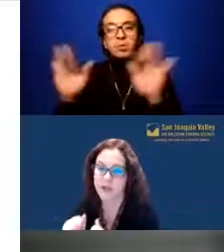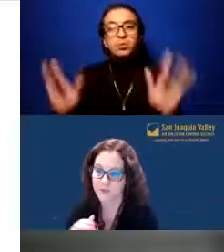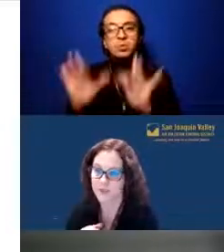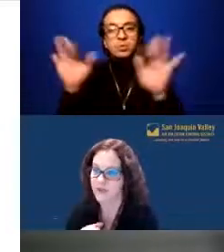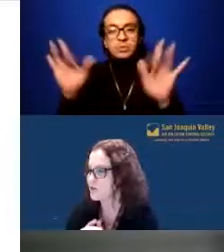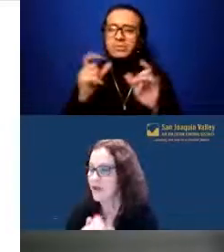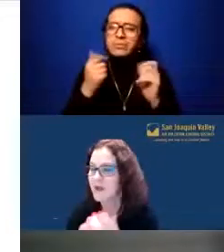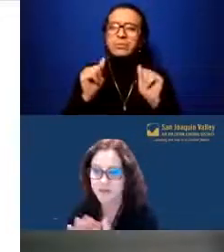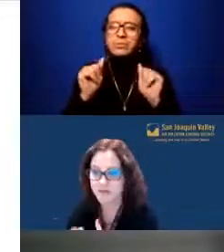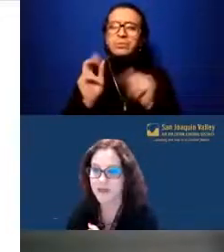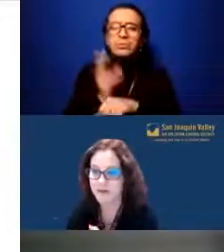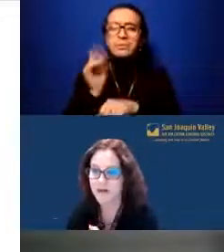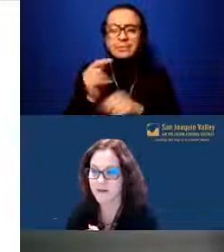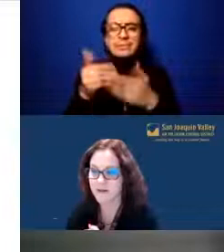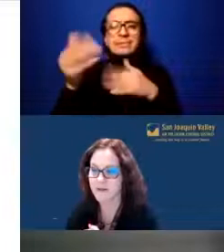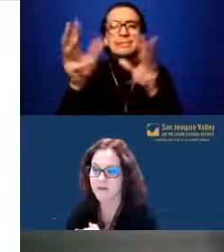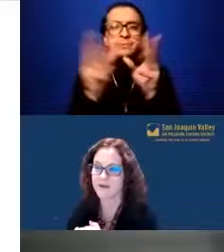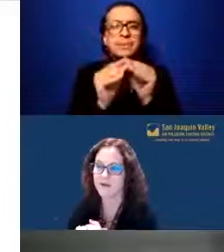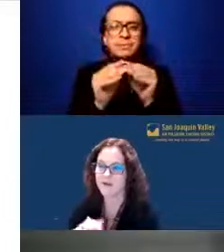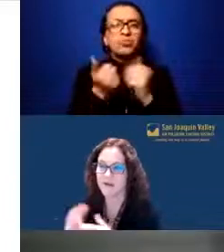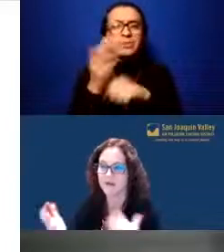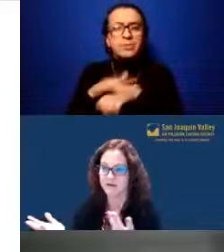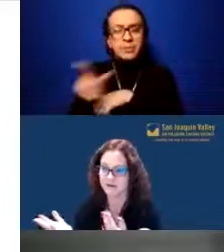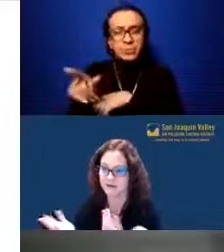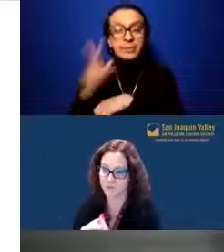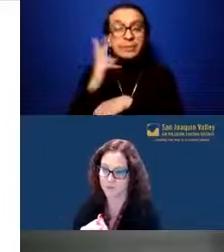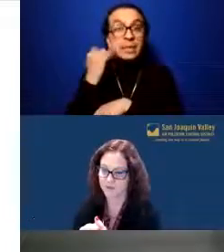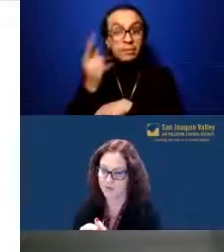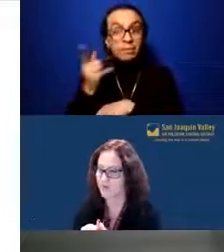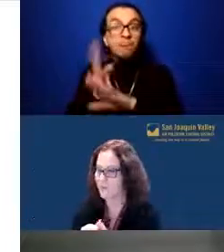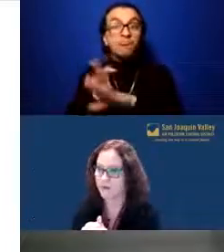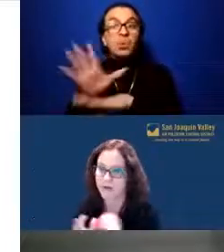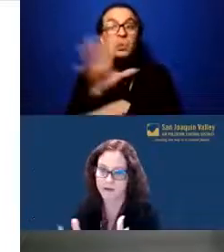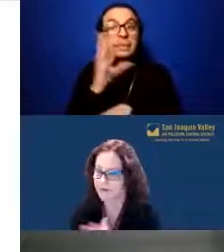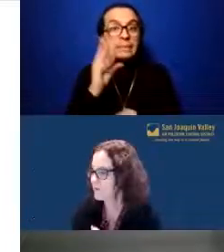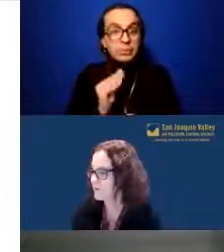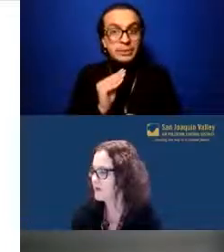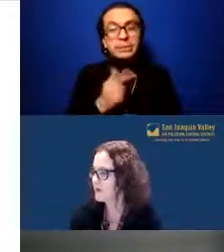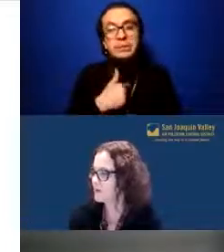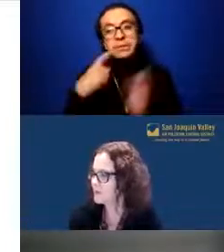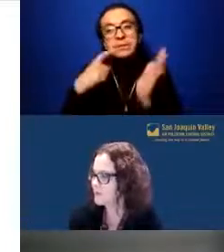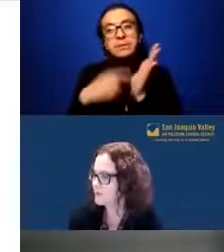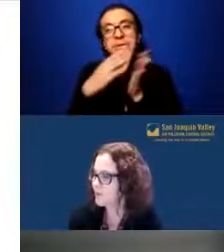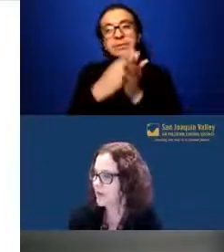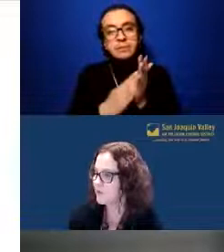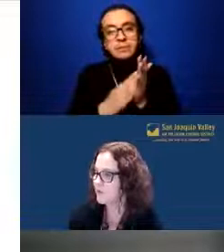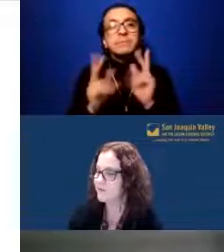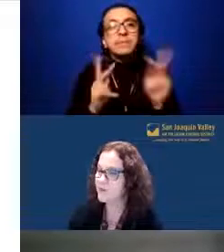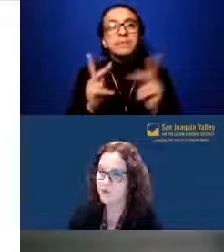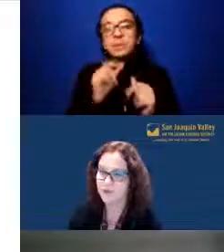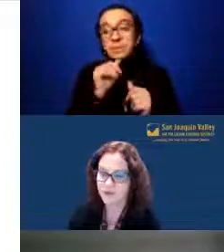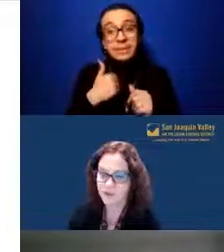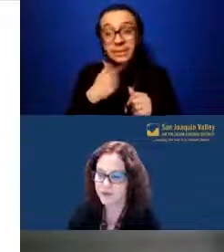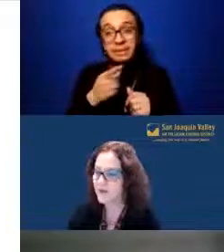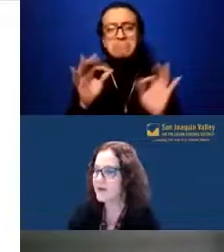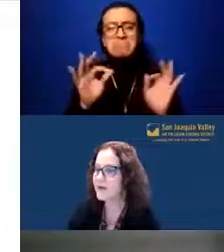try using, try the next meeting on the desktop. See if that doesn't improve the experience for you. I recognize maybe some don't have one, but if you